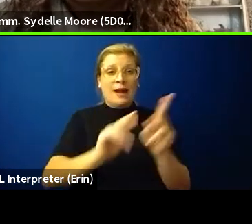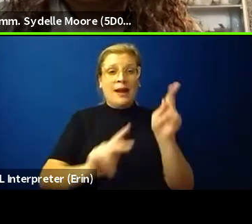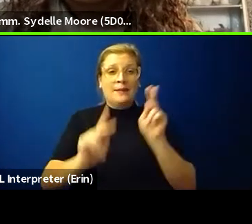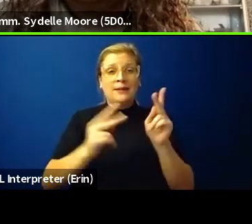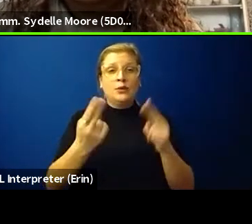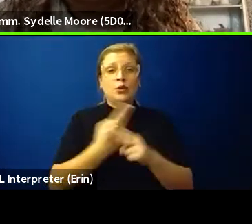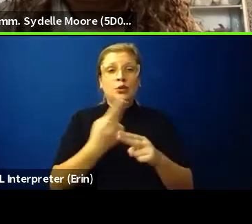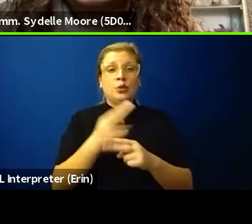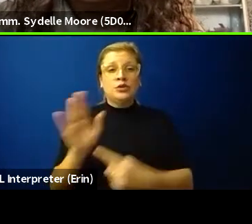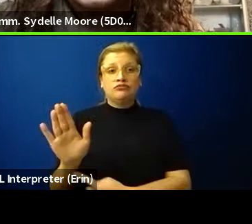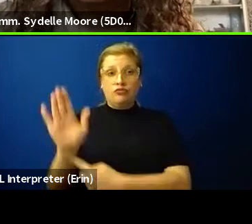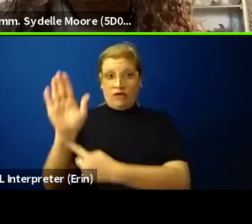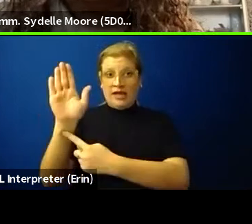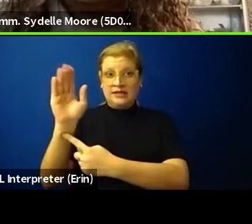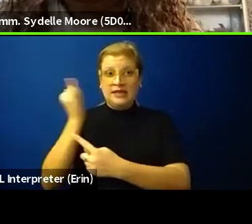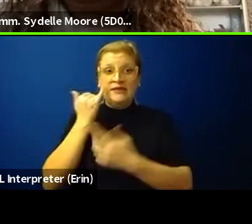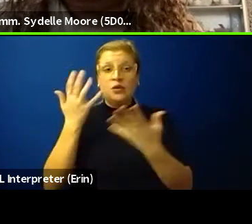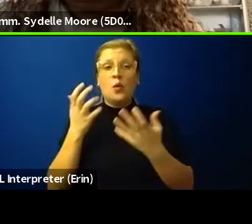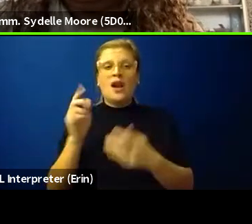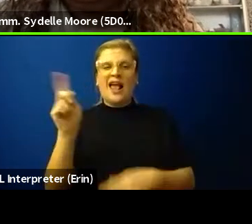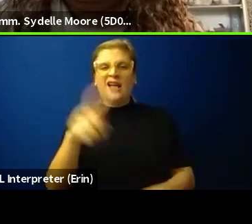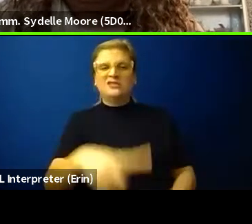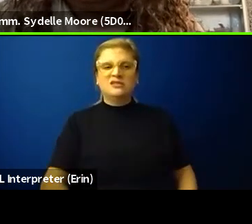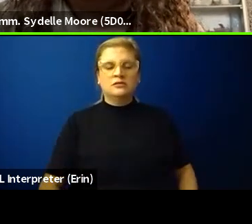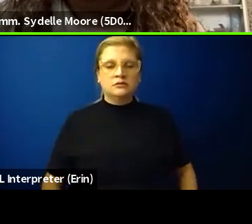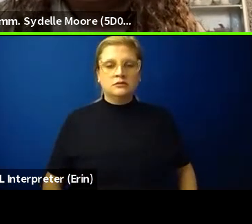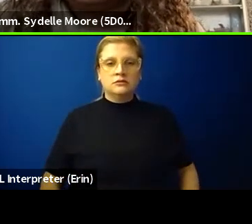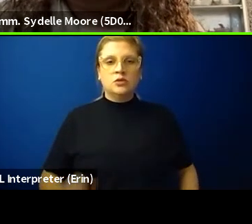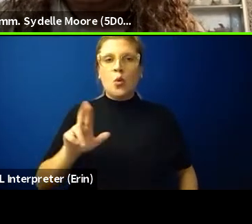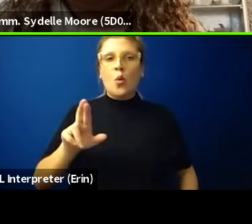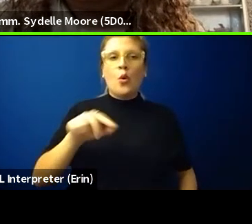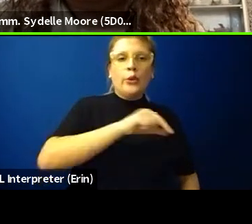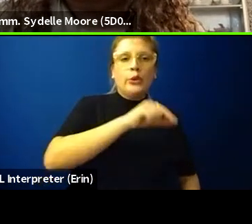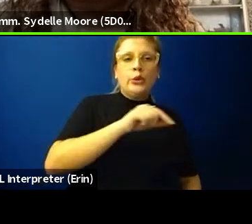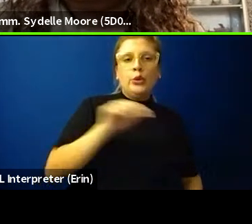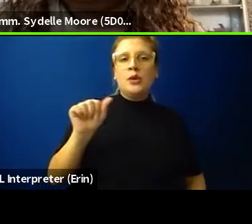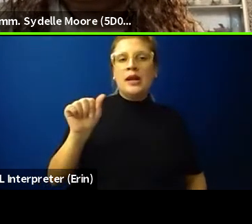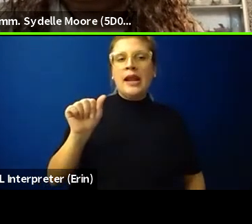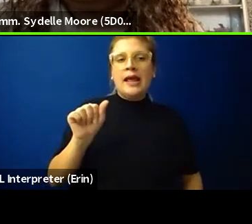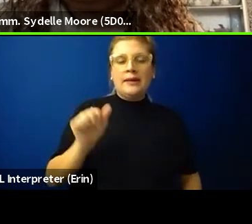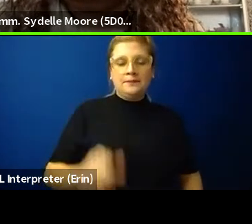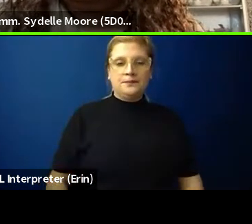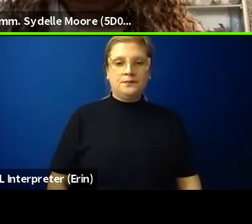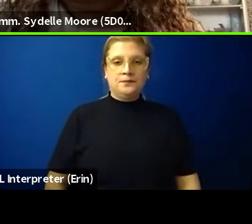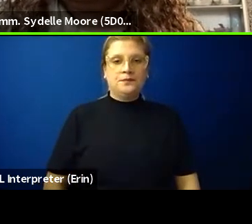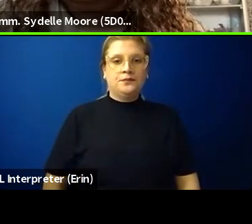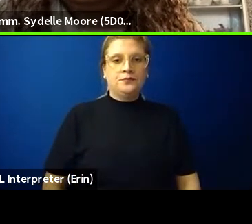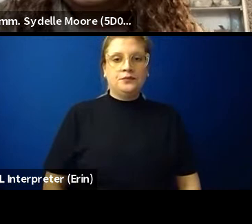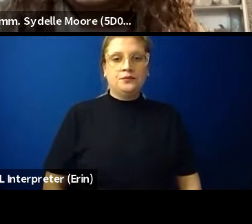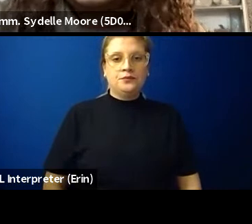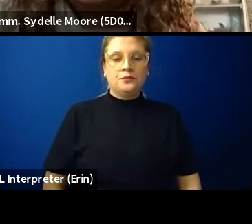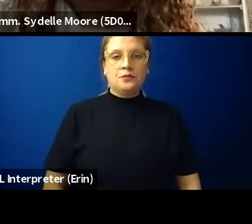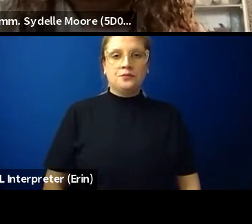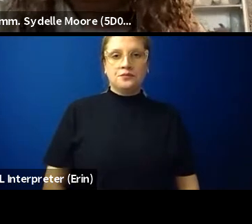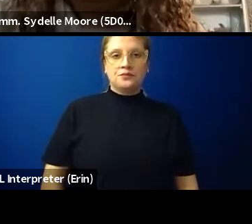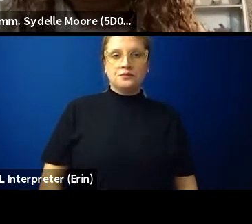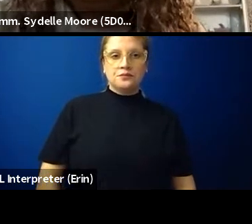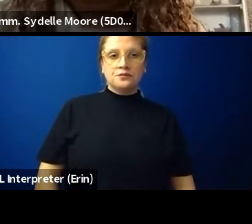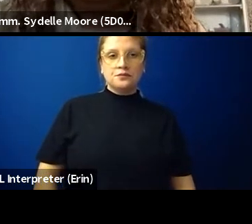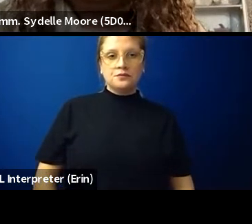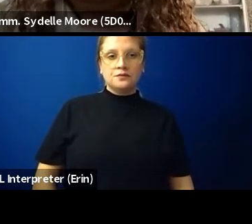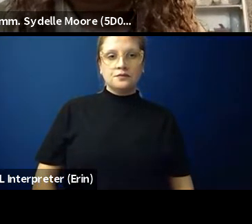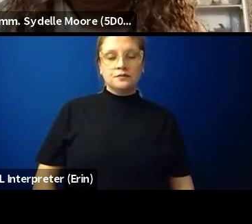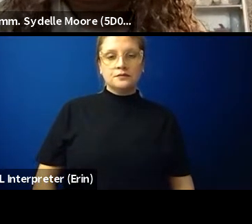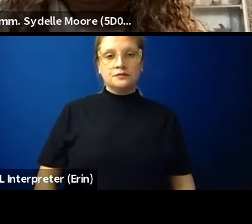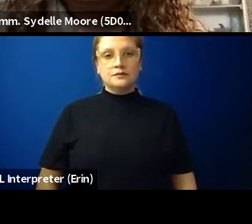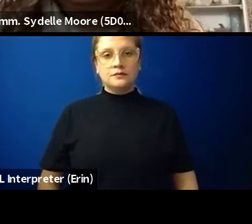raise hand function if you'd like to ask a question, or the Q&A function. Here we go. Okay, I do